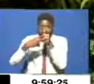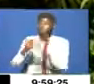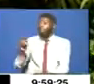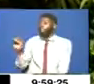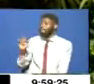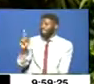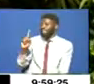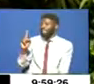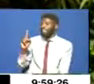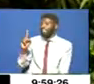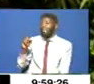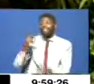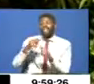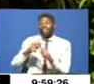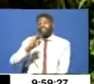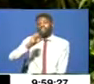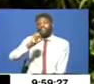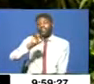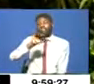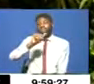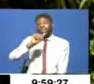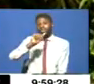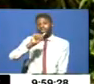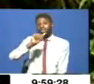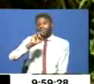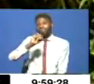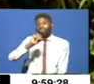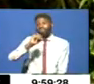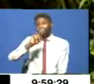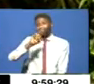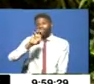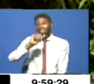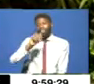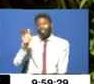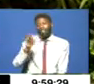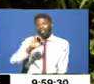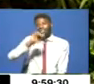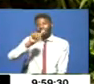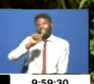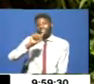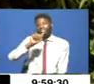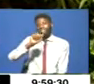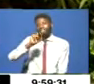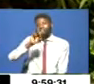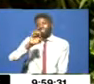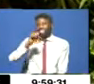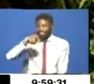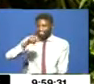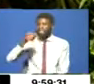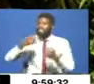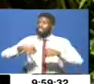late Nyamweya, James Nyamweya, he was the chairman of the